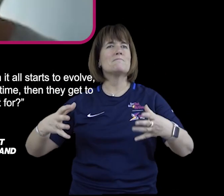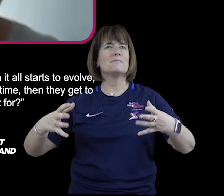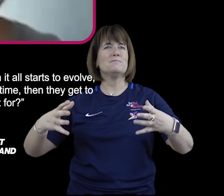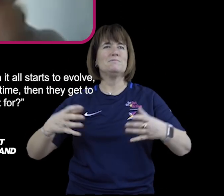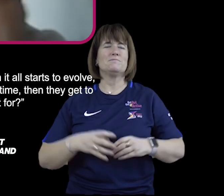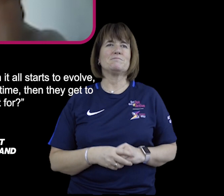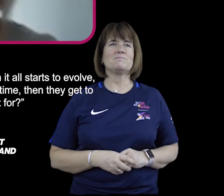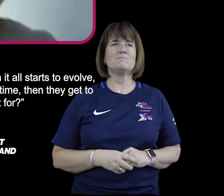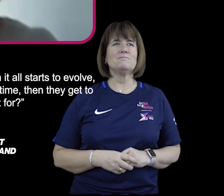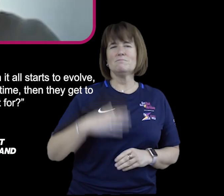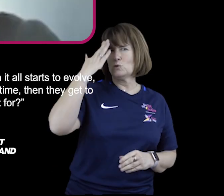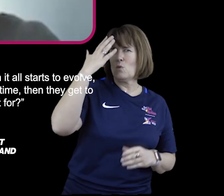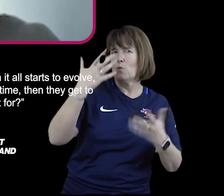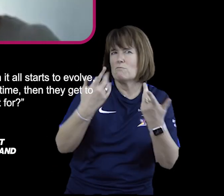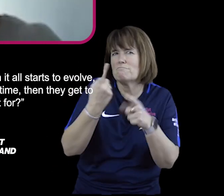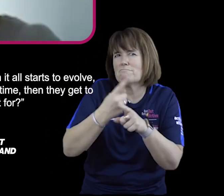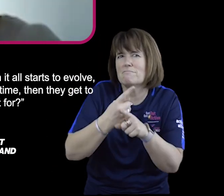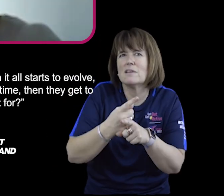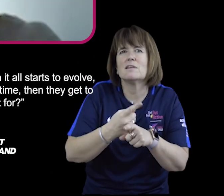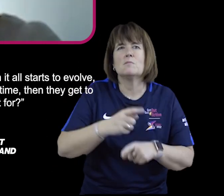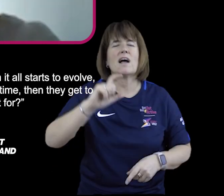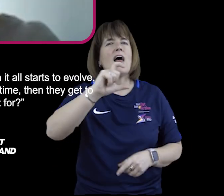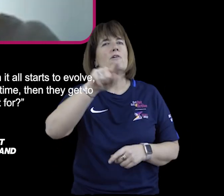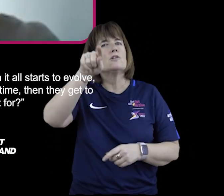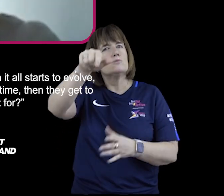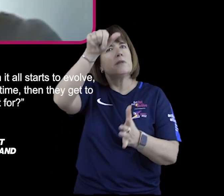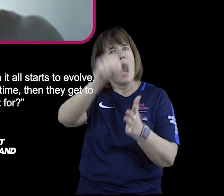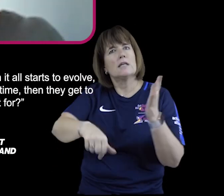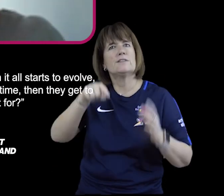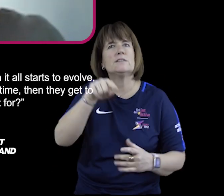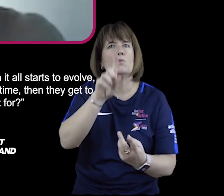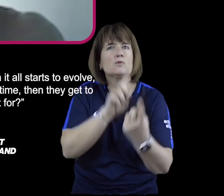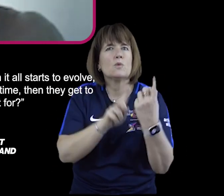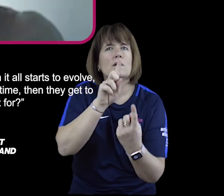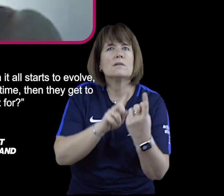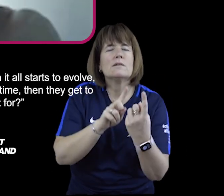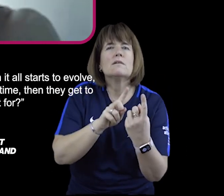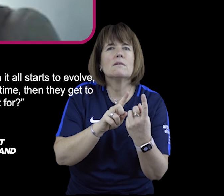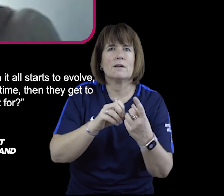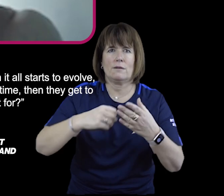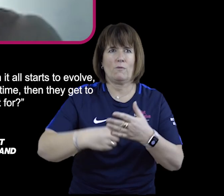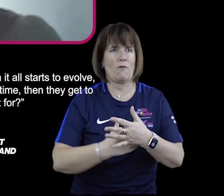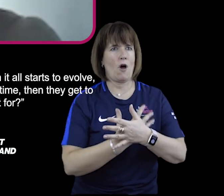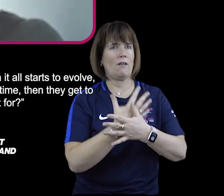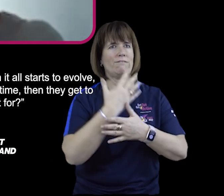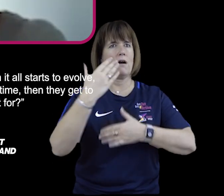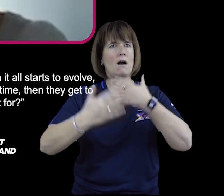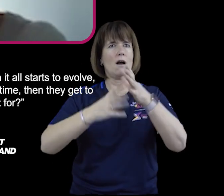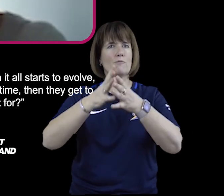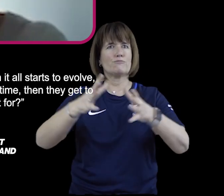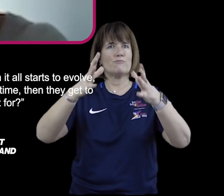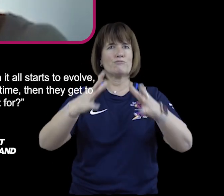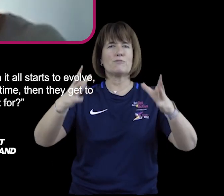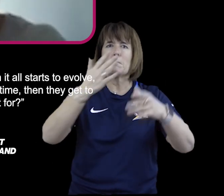don't know how you put it, Catherine, but I think you start off with that one-to-one, then it all starts to evolve, and then you get other